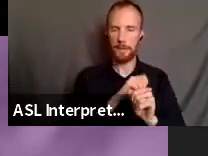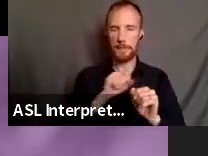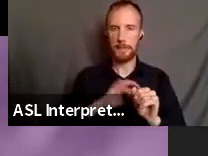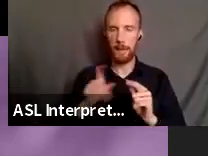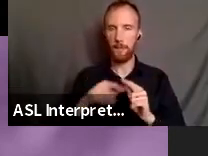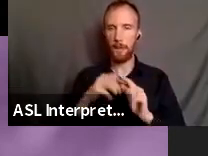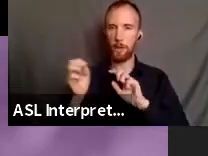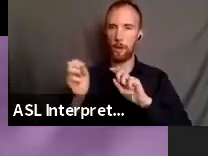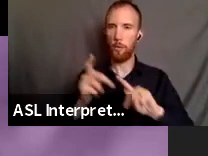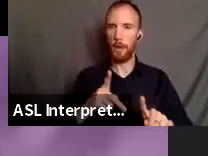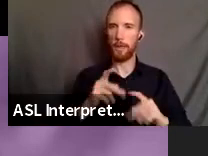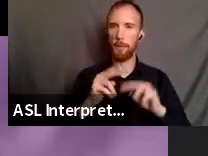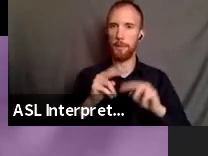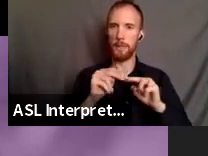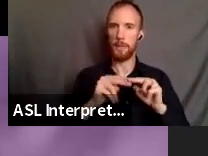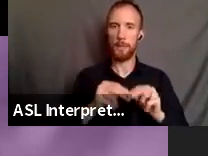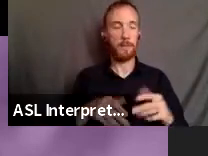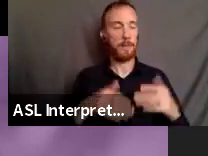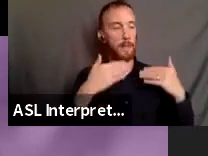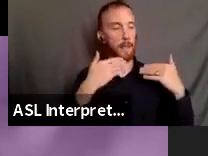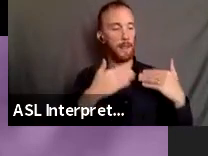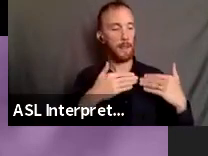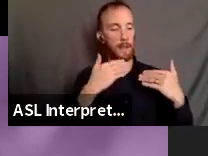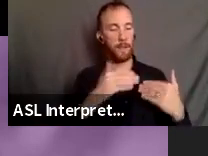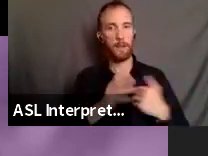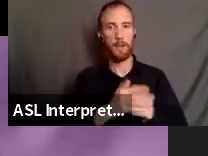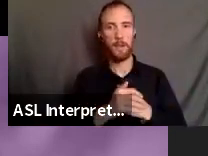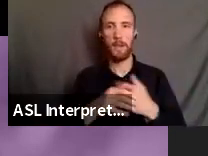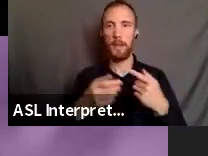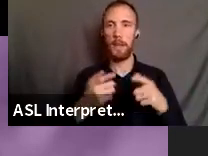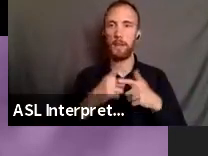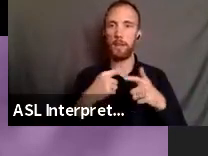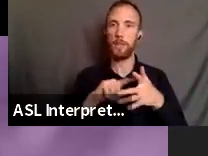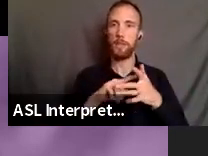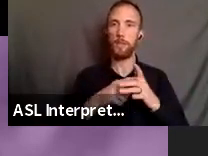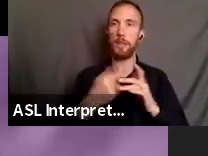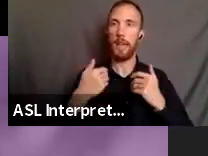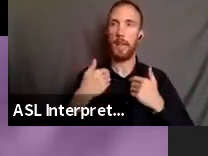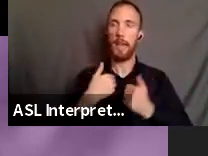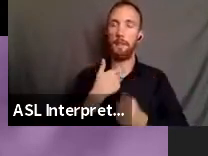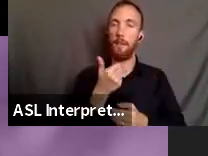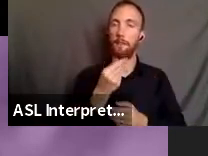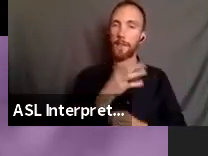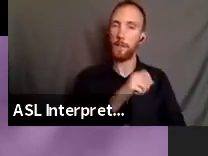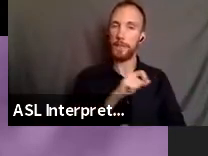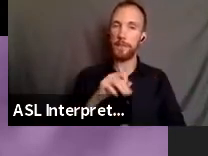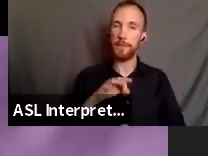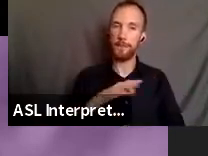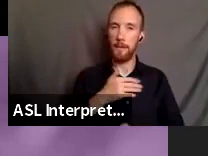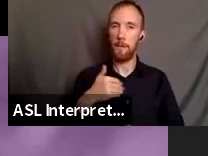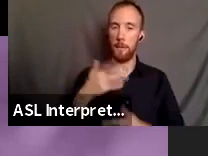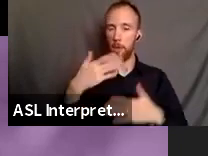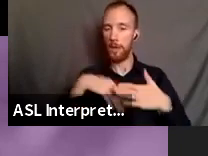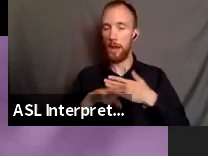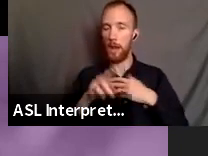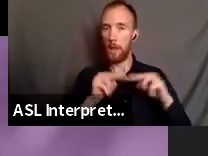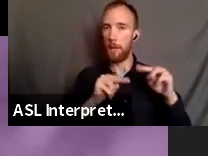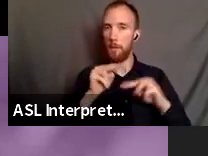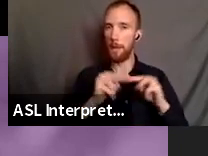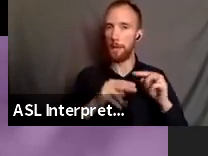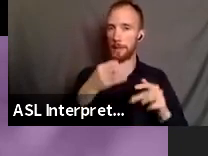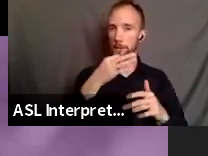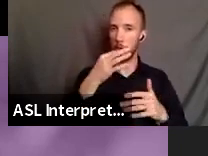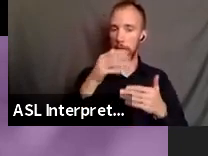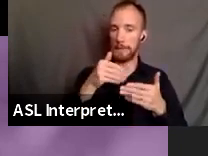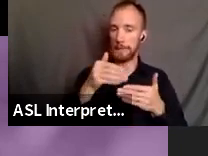thank you chief mcdade as we prepare to receive a small number of staff members back into our buildings in the next couple weeks we continue to take a number of